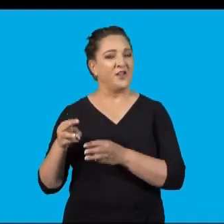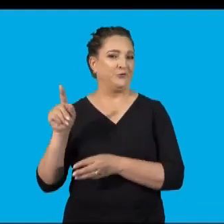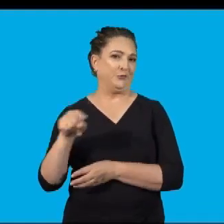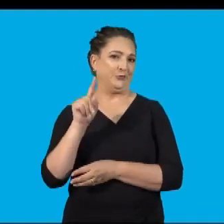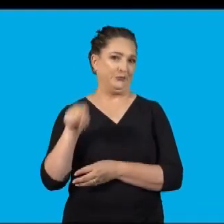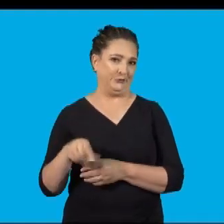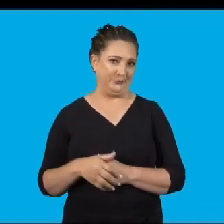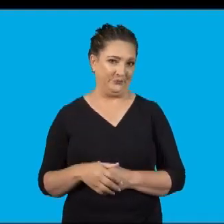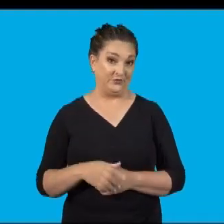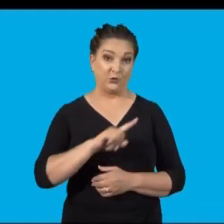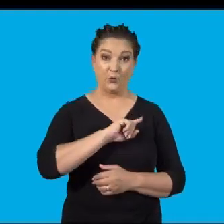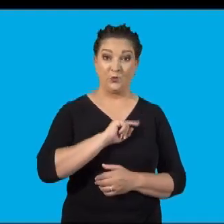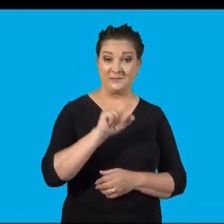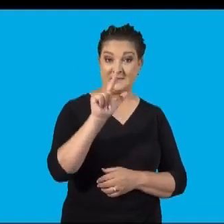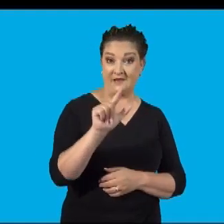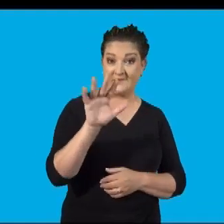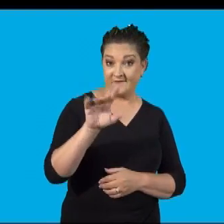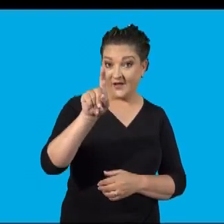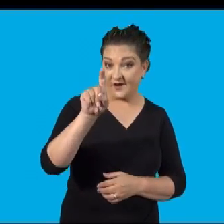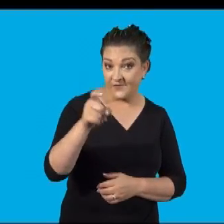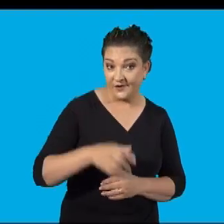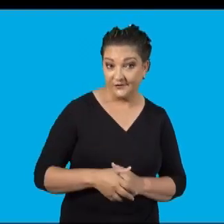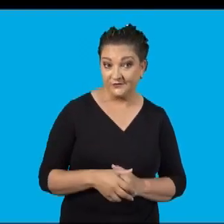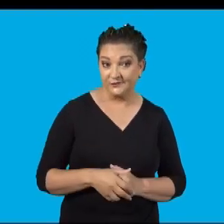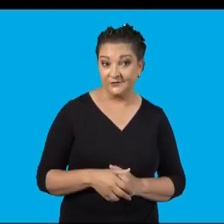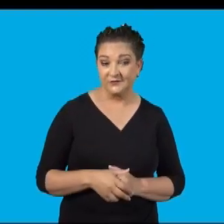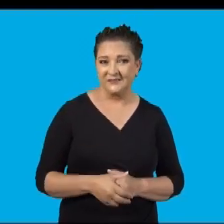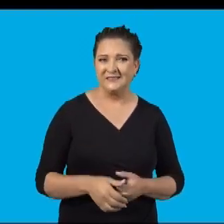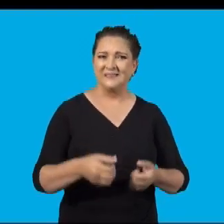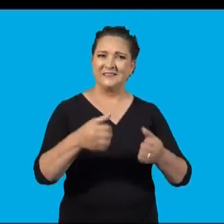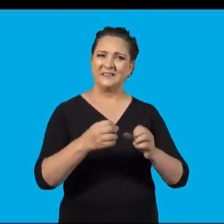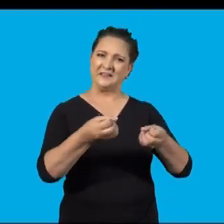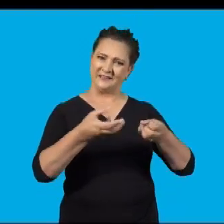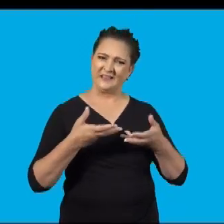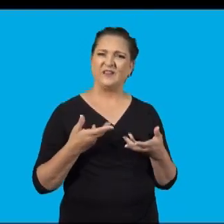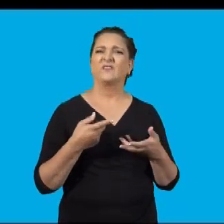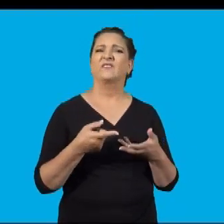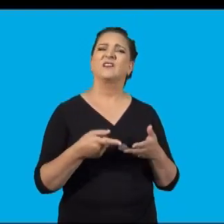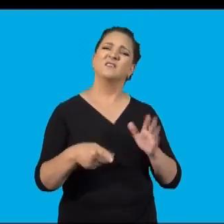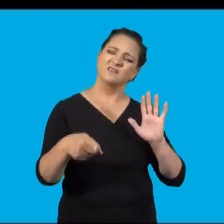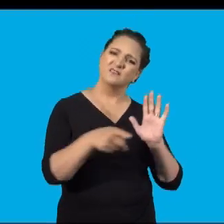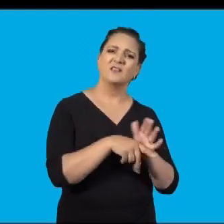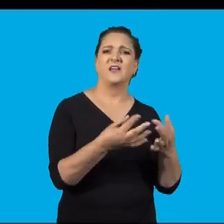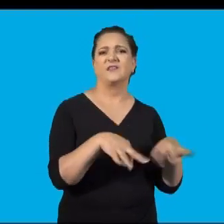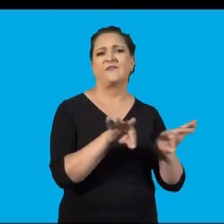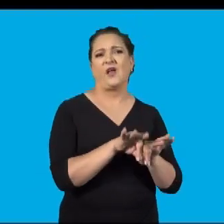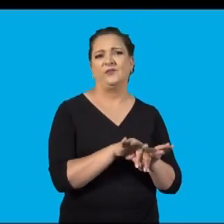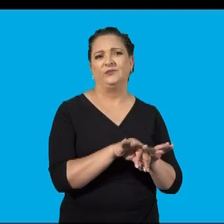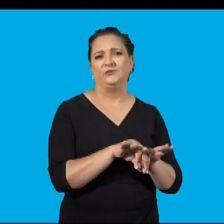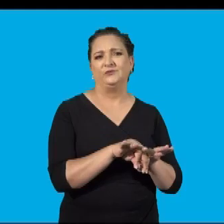is incorrect. Because once we take the 75,000, it leads us to have a negative value